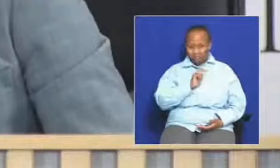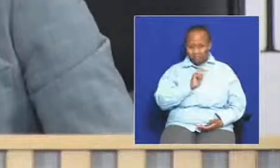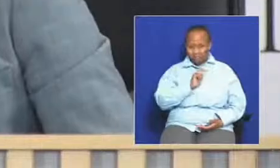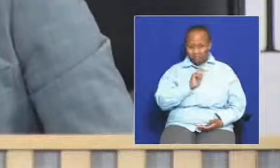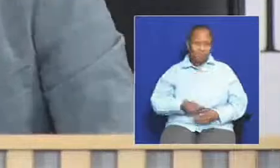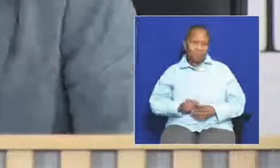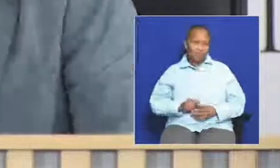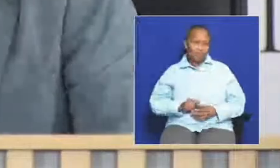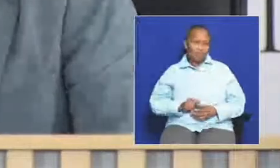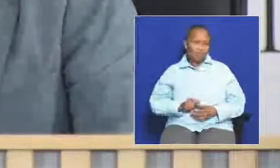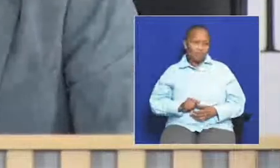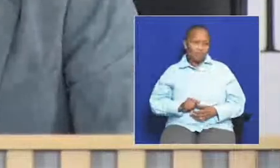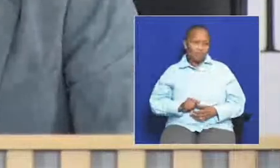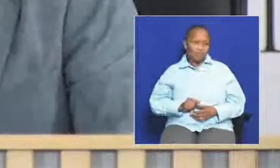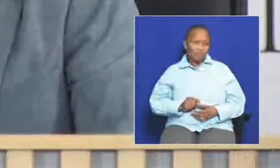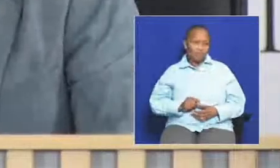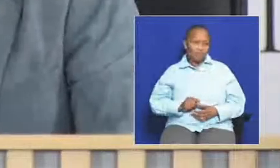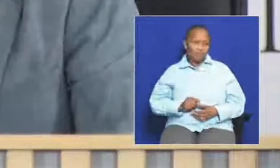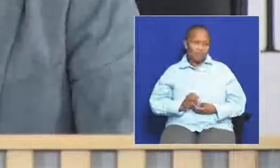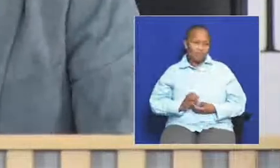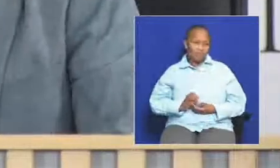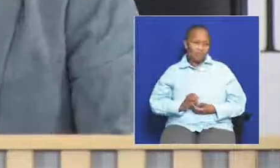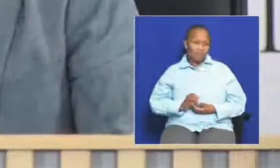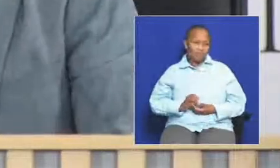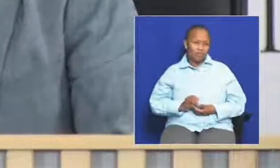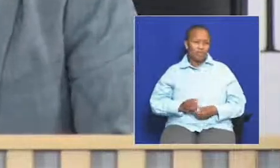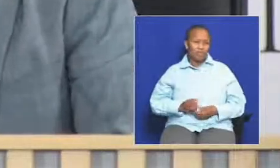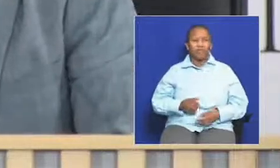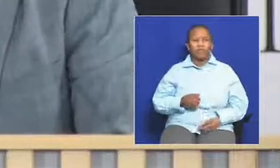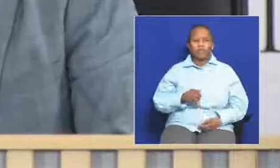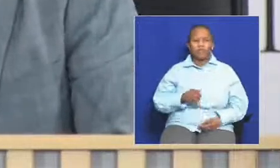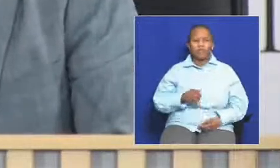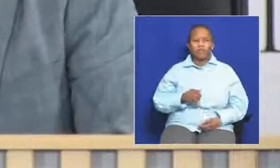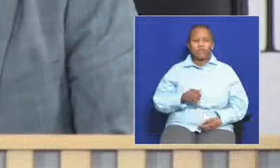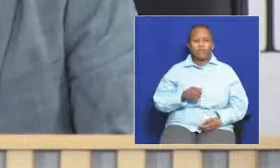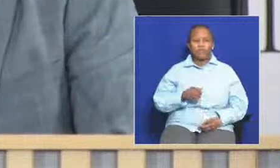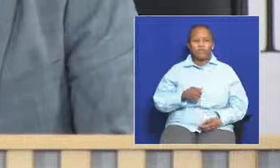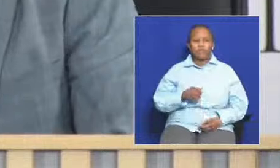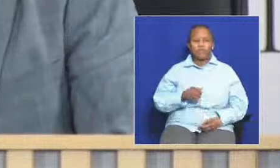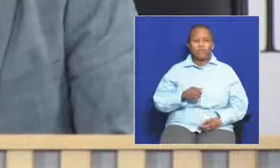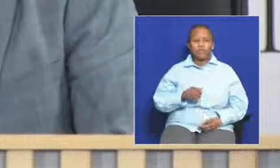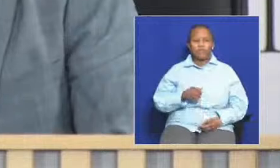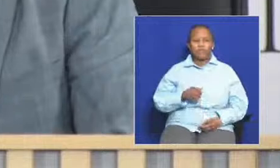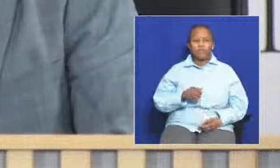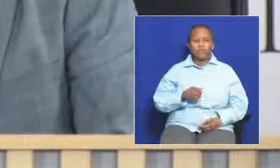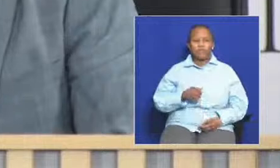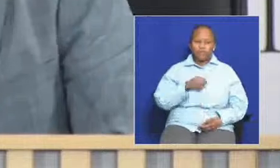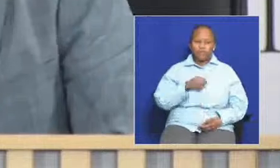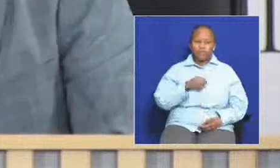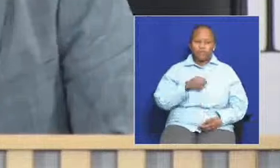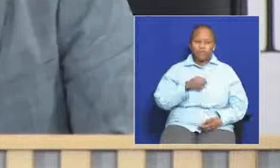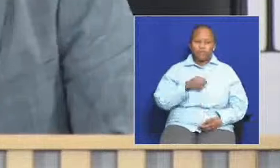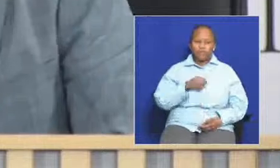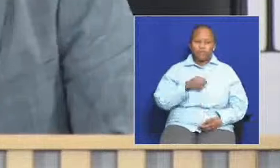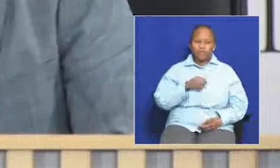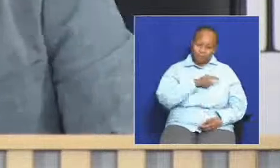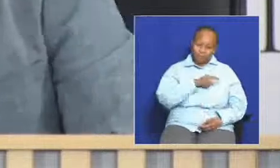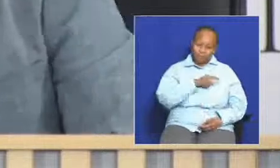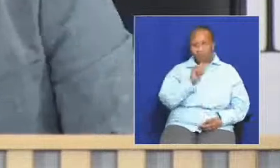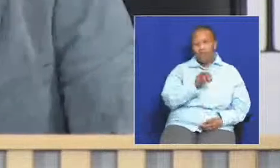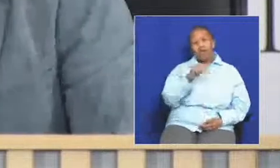Yes, it's Mr. Maumela paying Mr. Agrippa. Why do you say it's Mr. Maumela